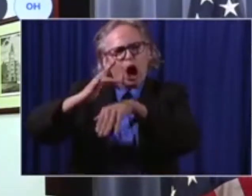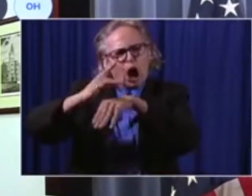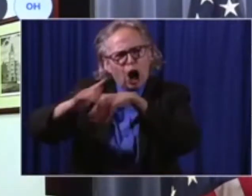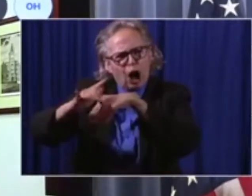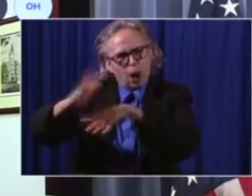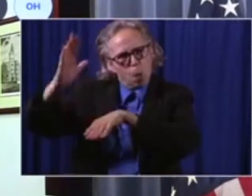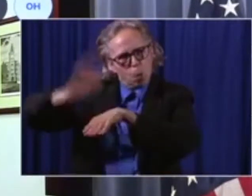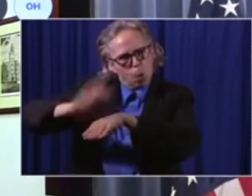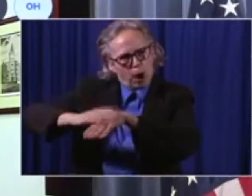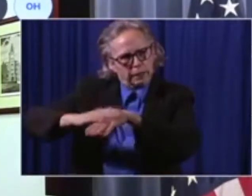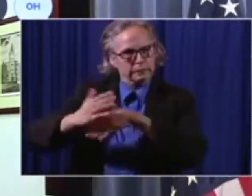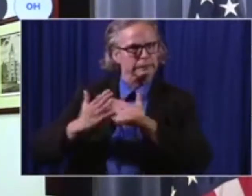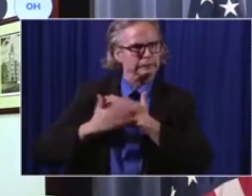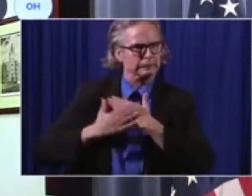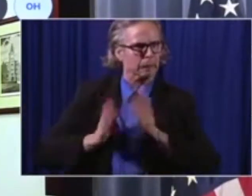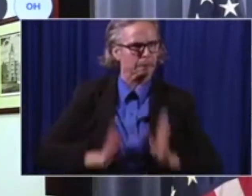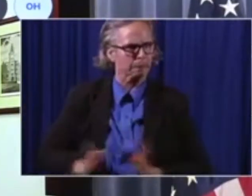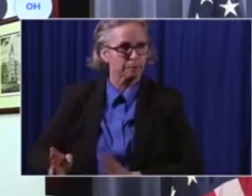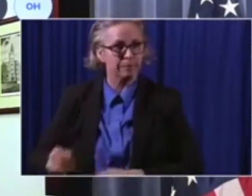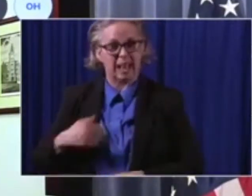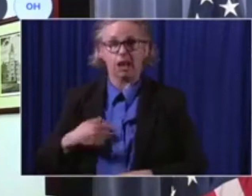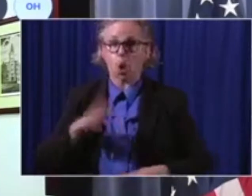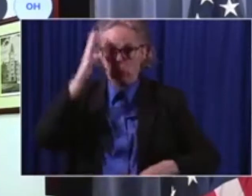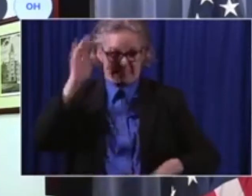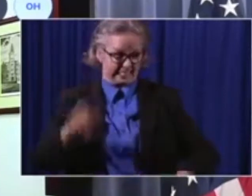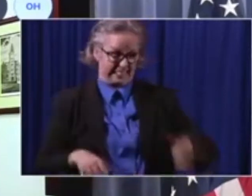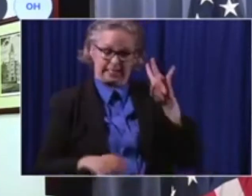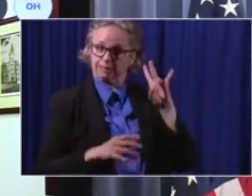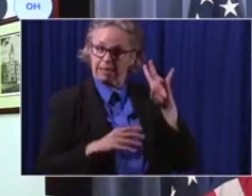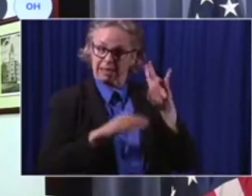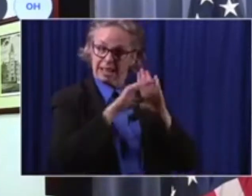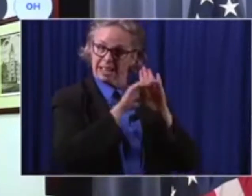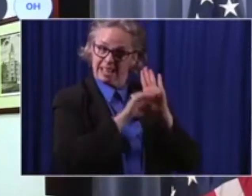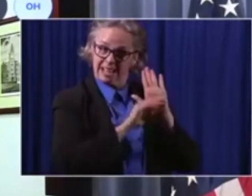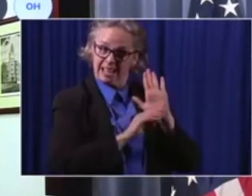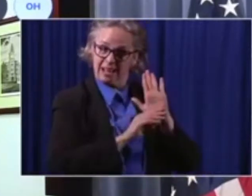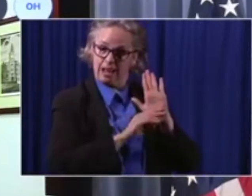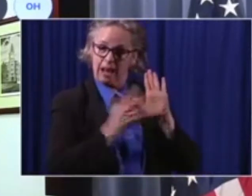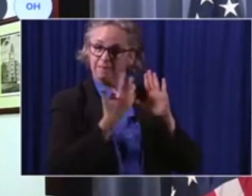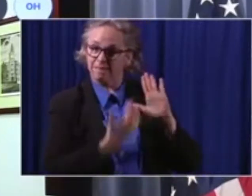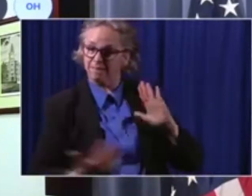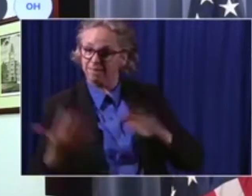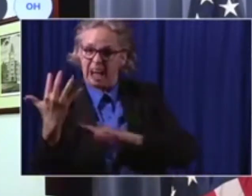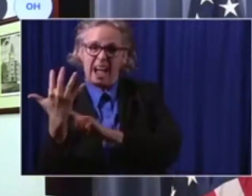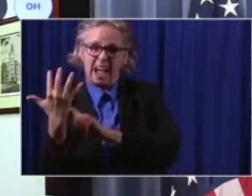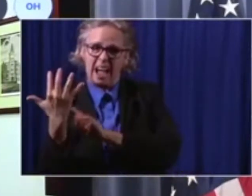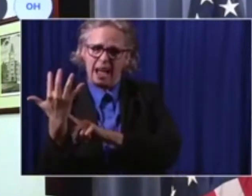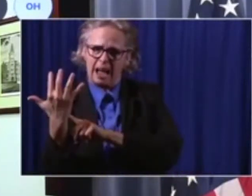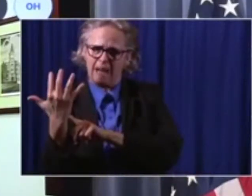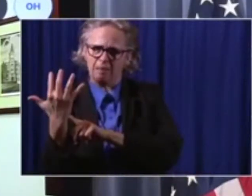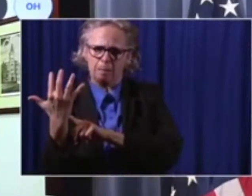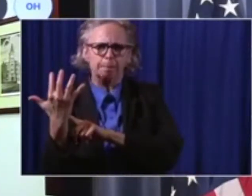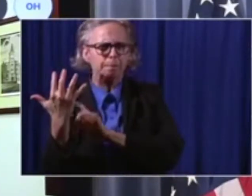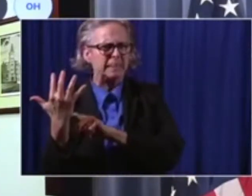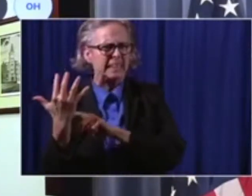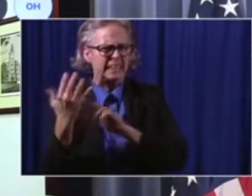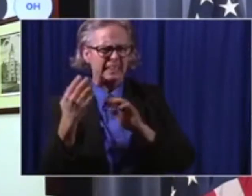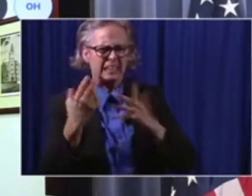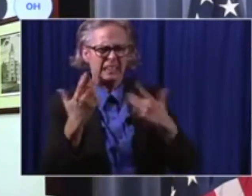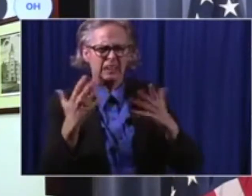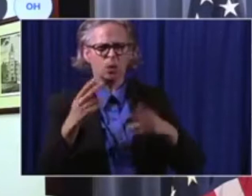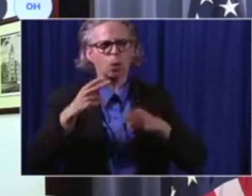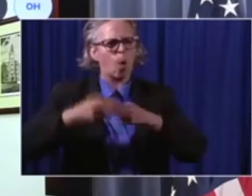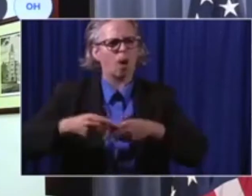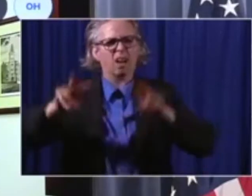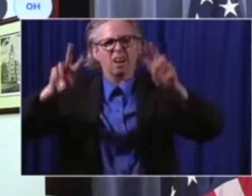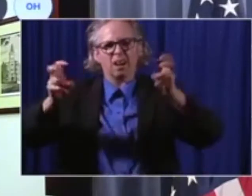7 indicators. There are 5 that I would call leading indicators. They're showing where the virus is going. What's the